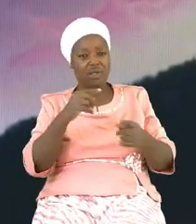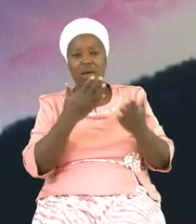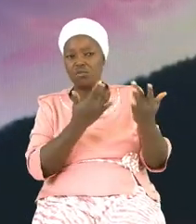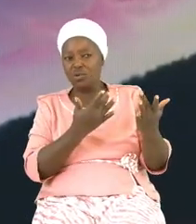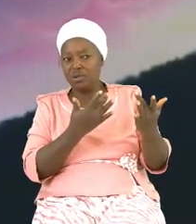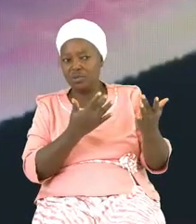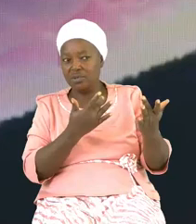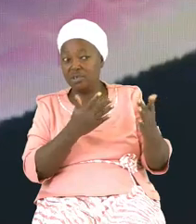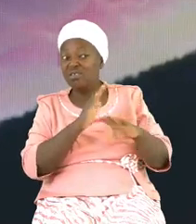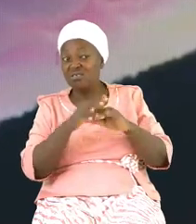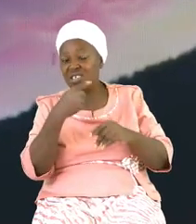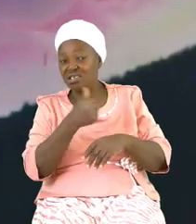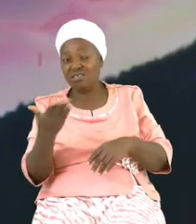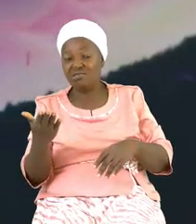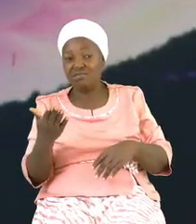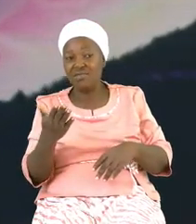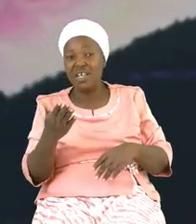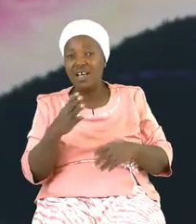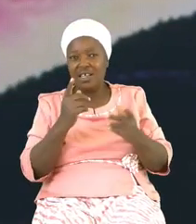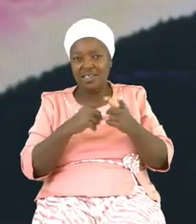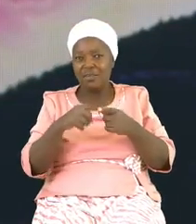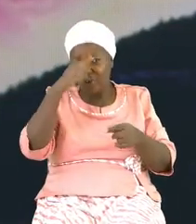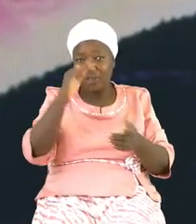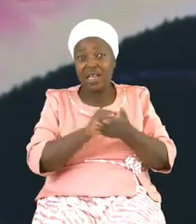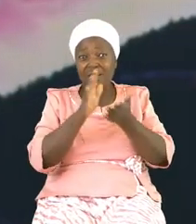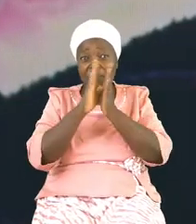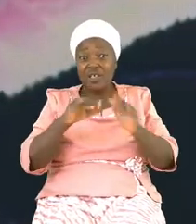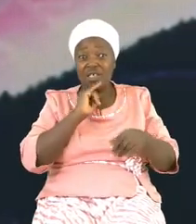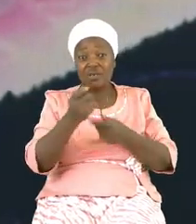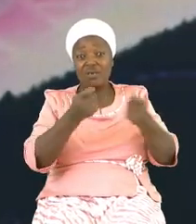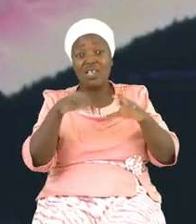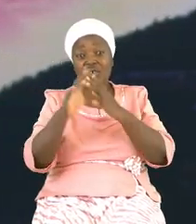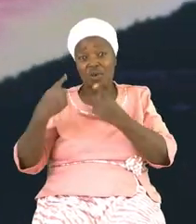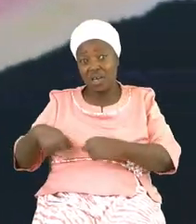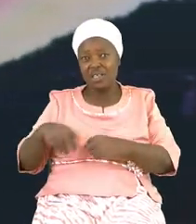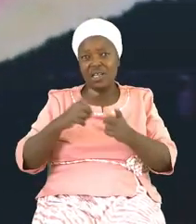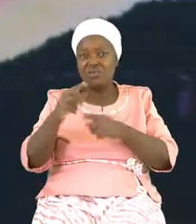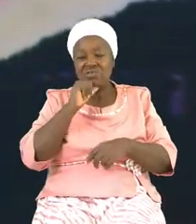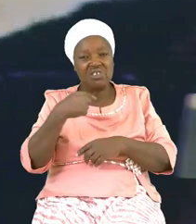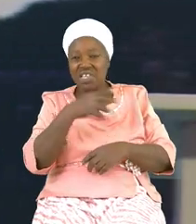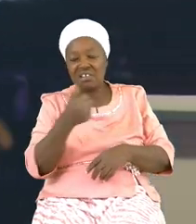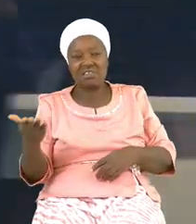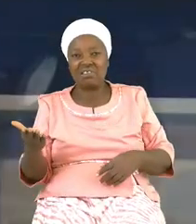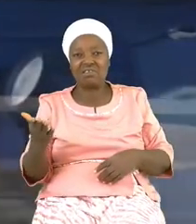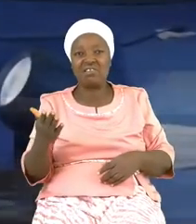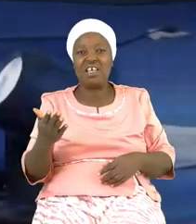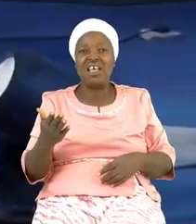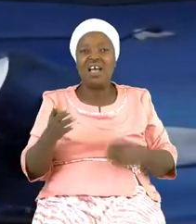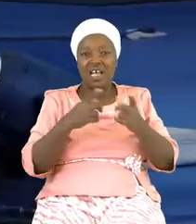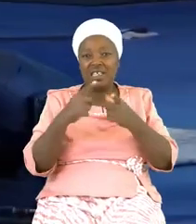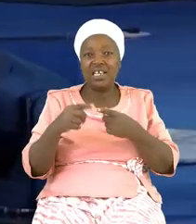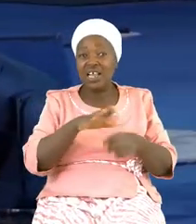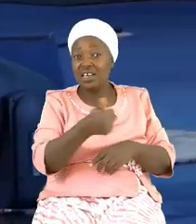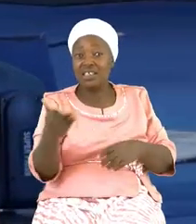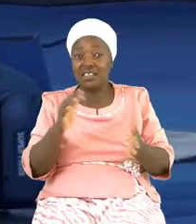say anything yet. And because that peace is ruling in your heart, you'll not say anything. And anything you are